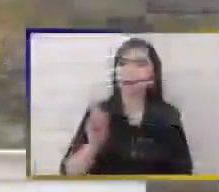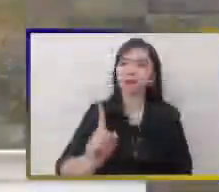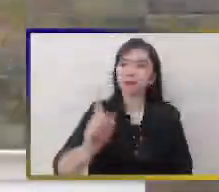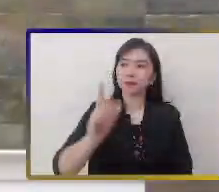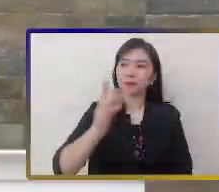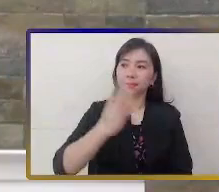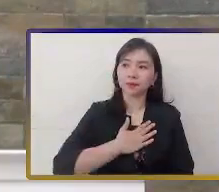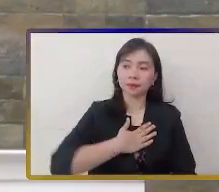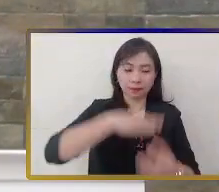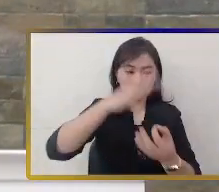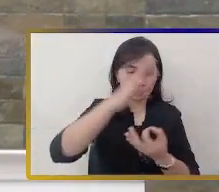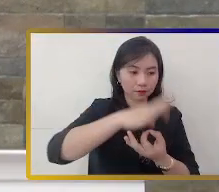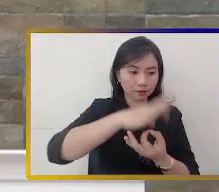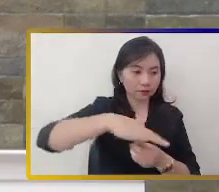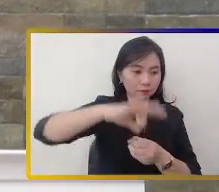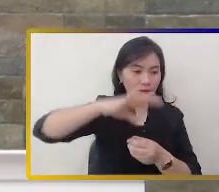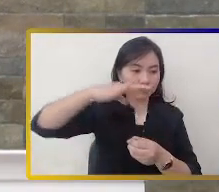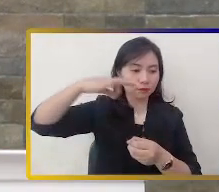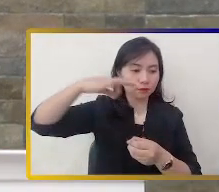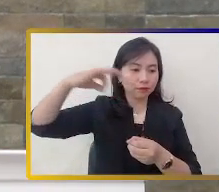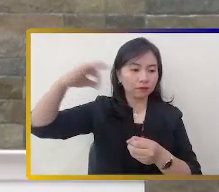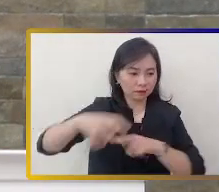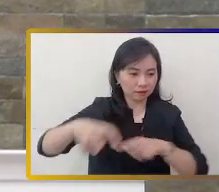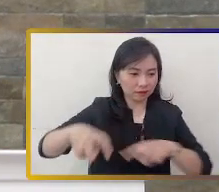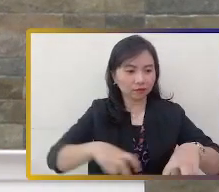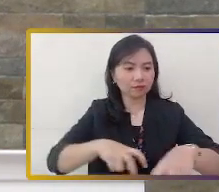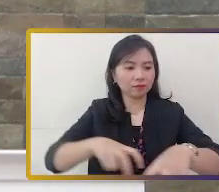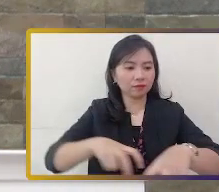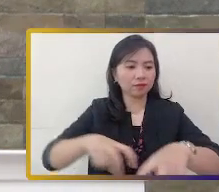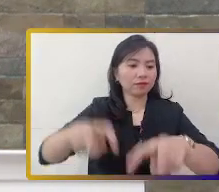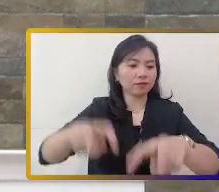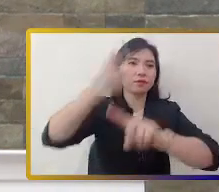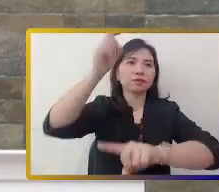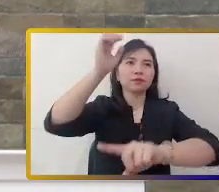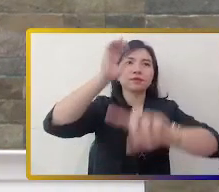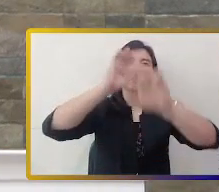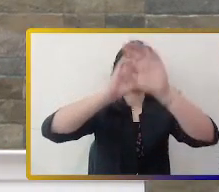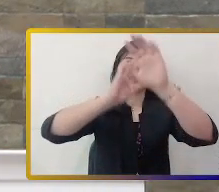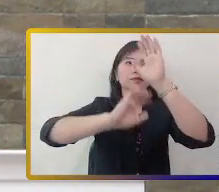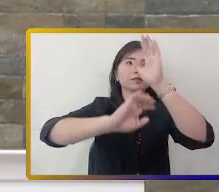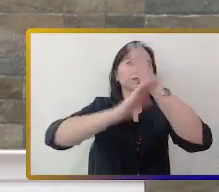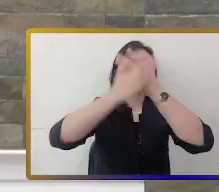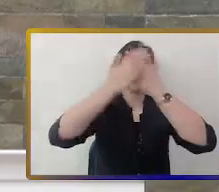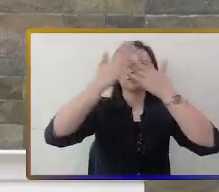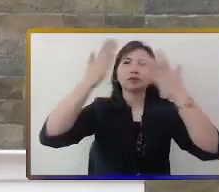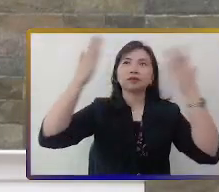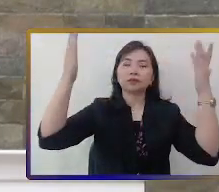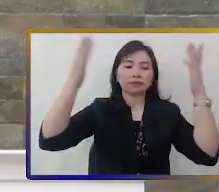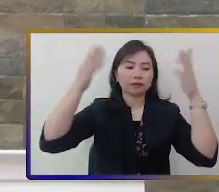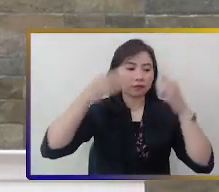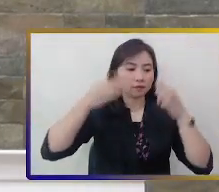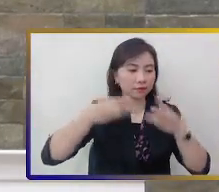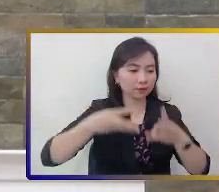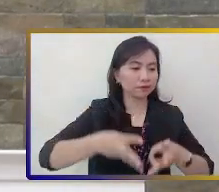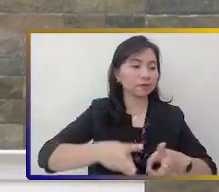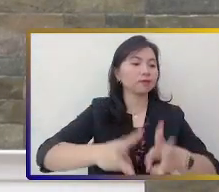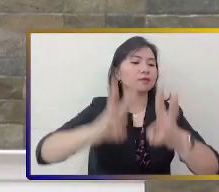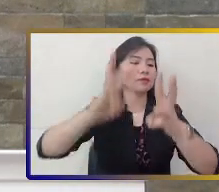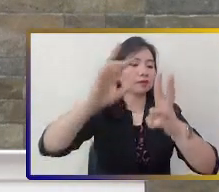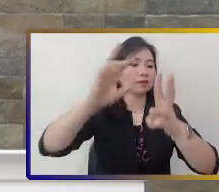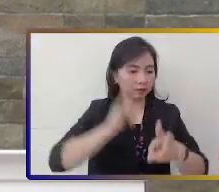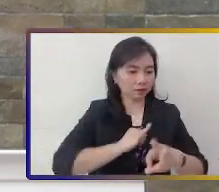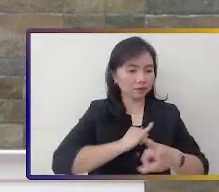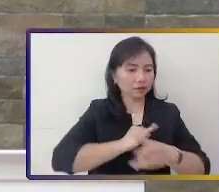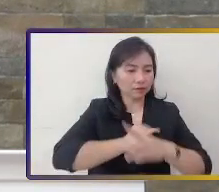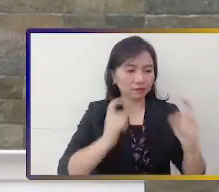my soul was astray from the heavenly way. I